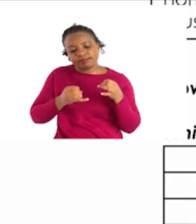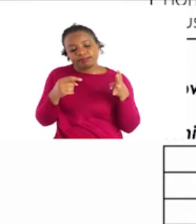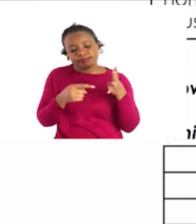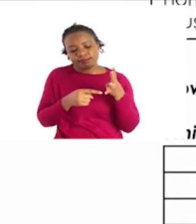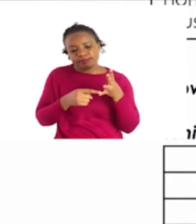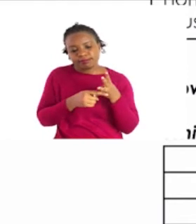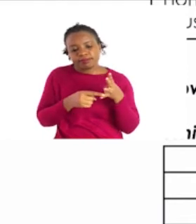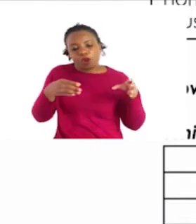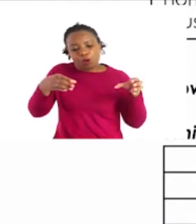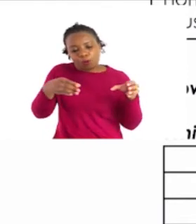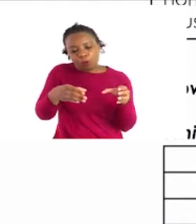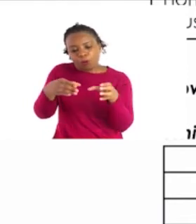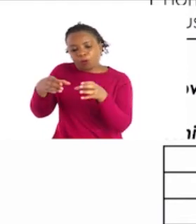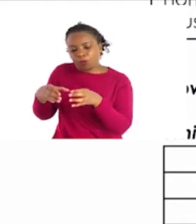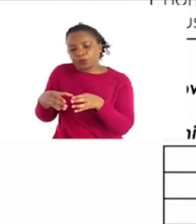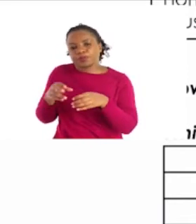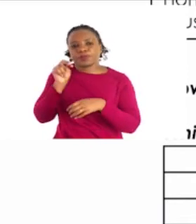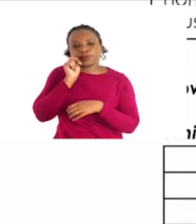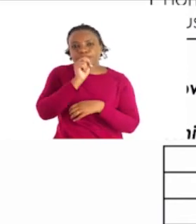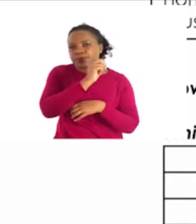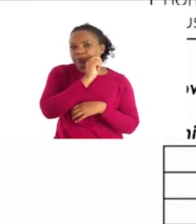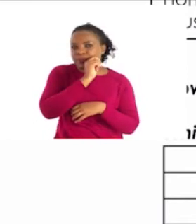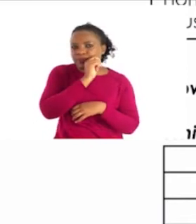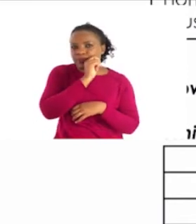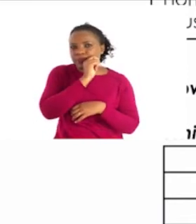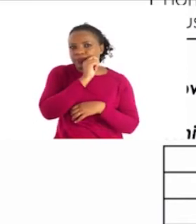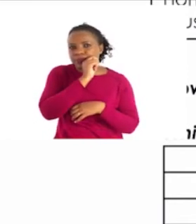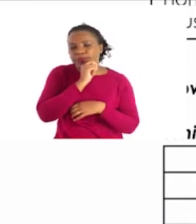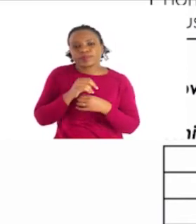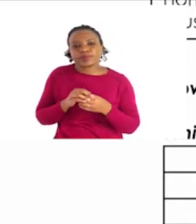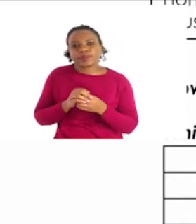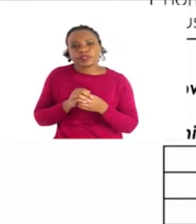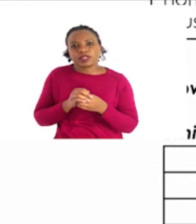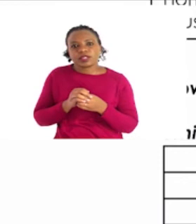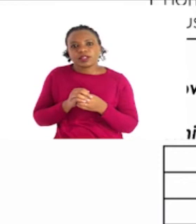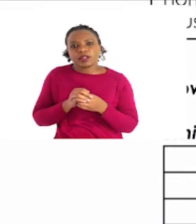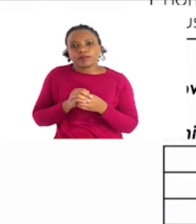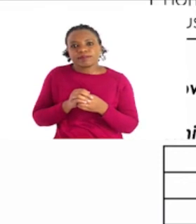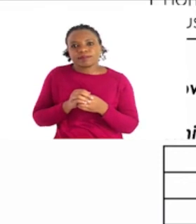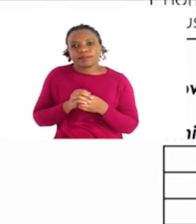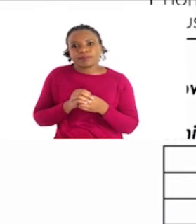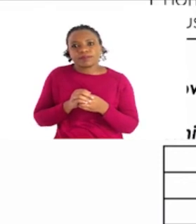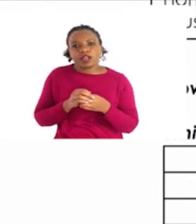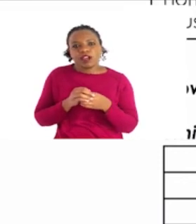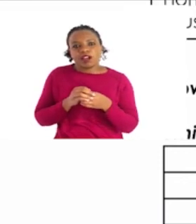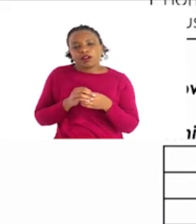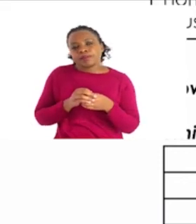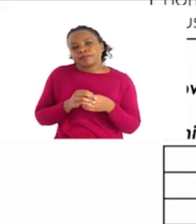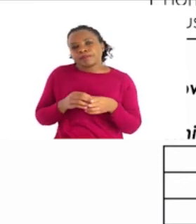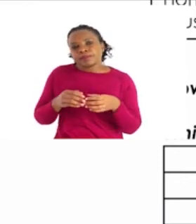next one. Collective nouns. Chanel, what did we find in the story?